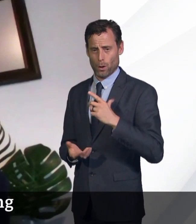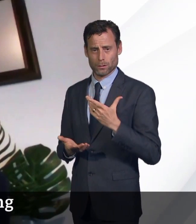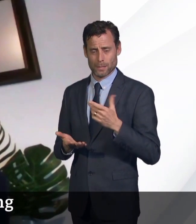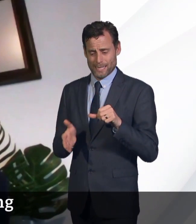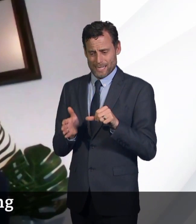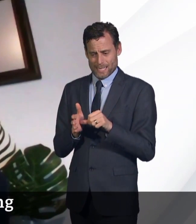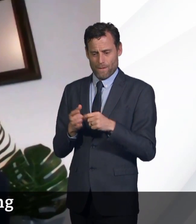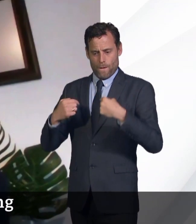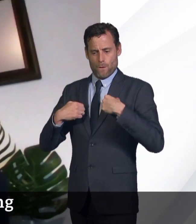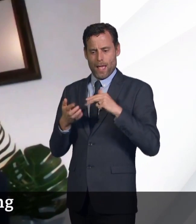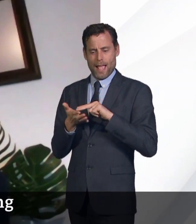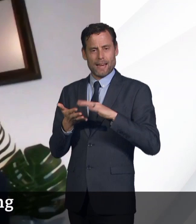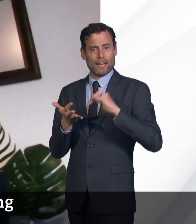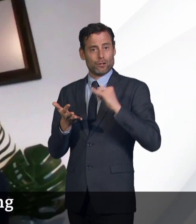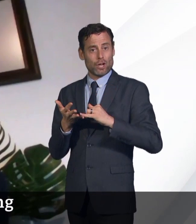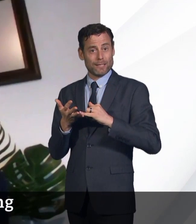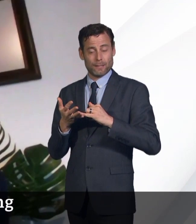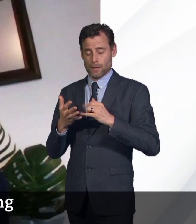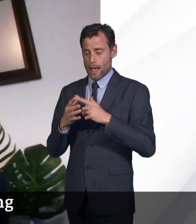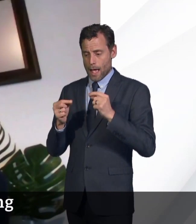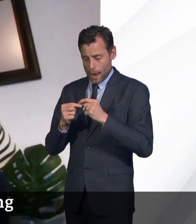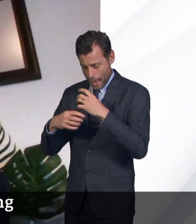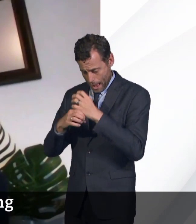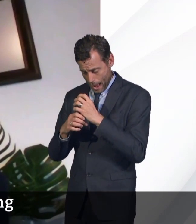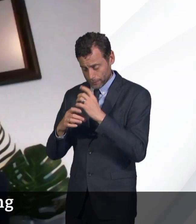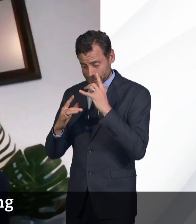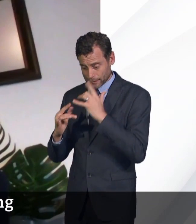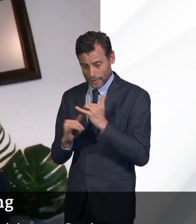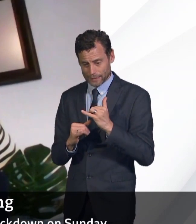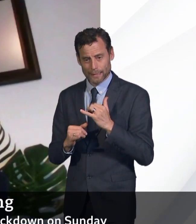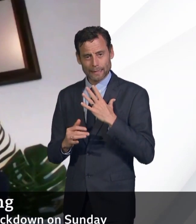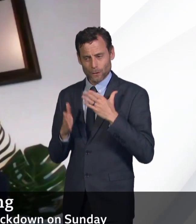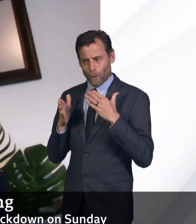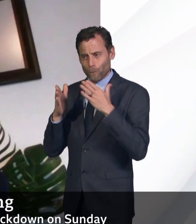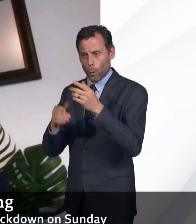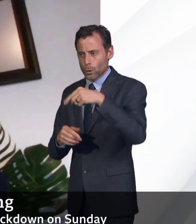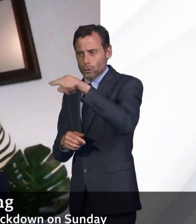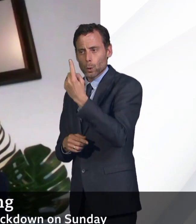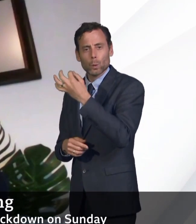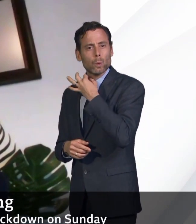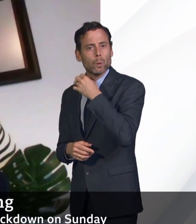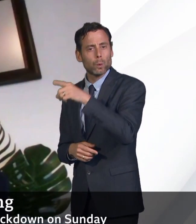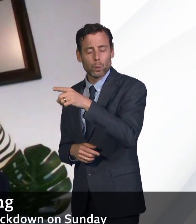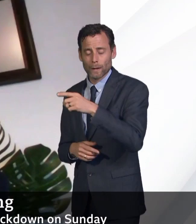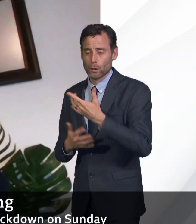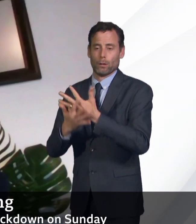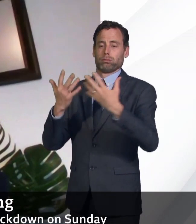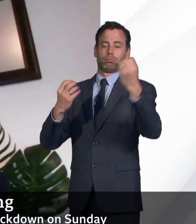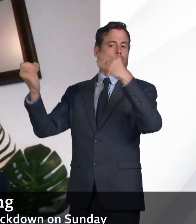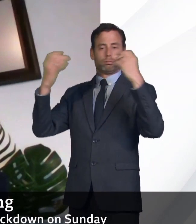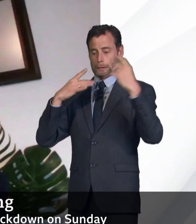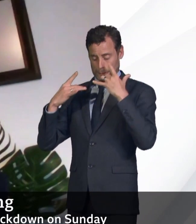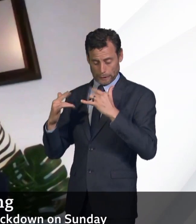focus testing on the right groups of people. And the head of NHS providers said earlier this week that there were problems with